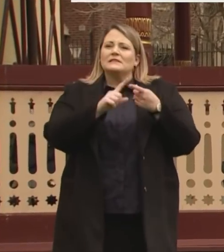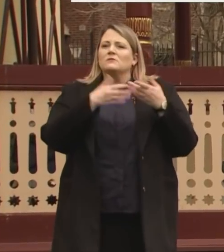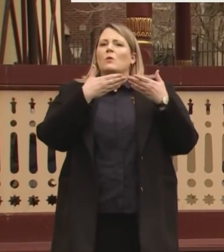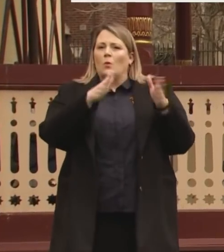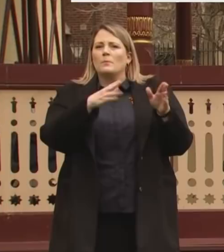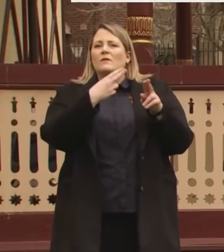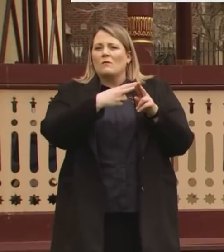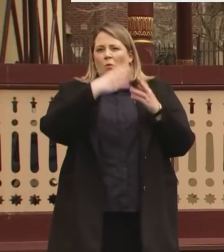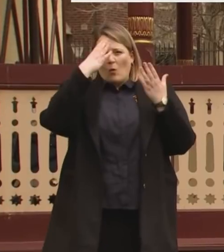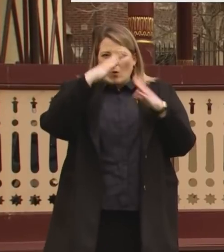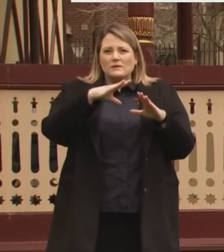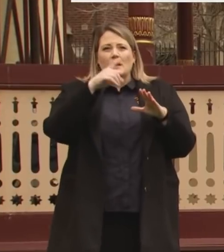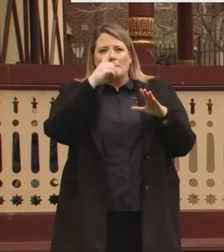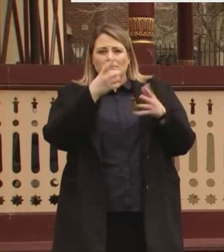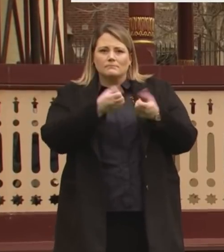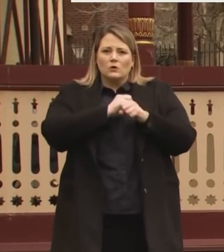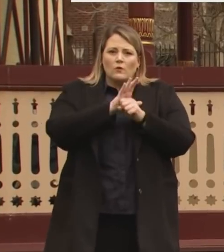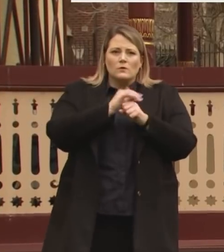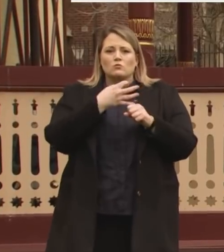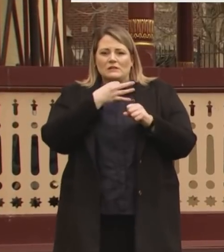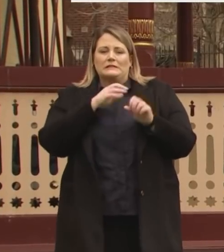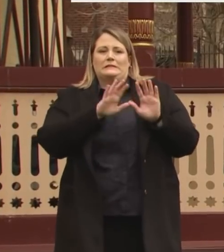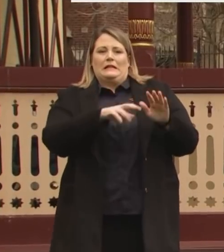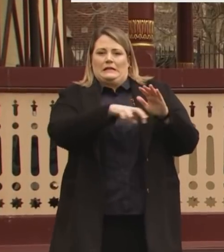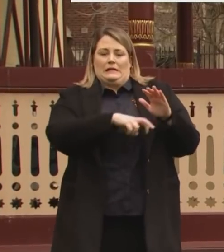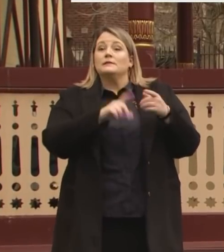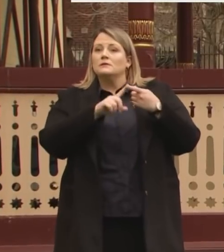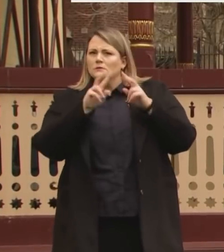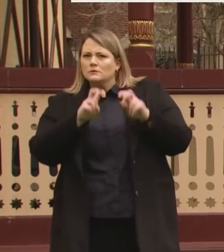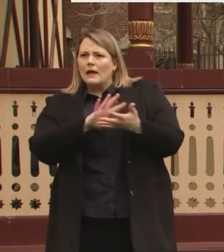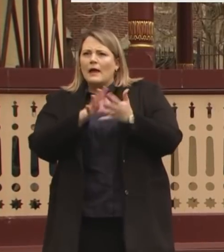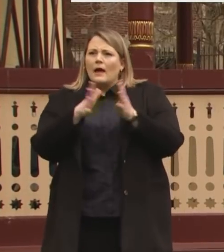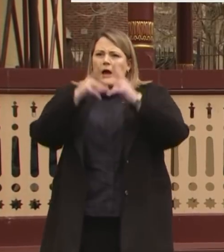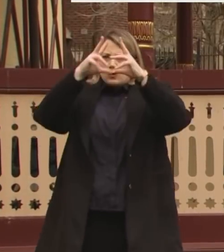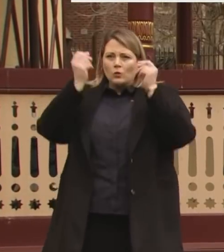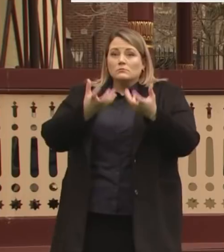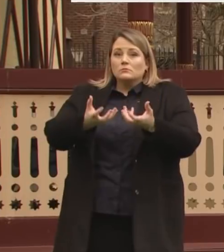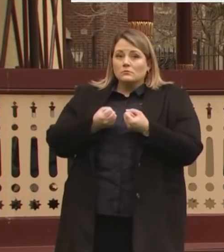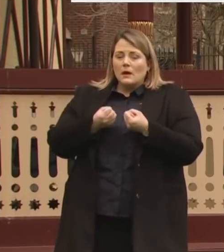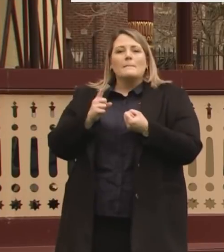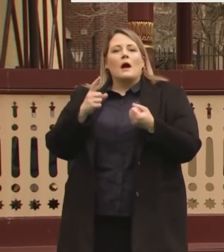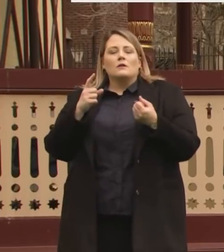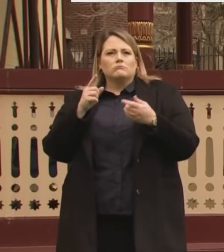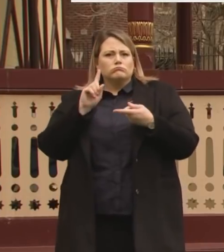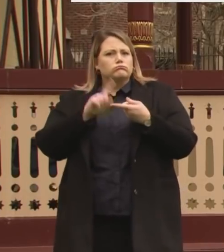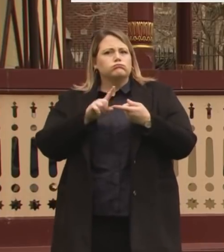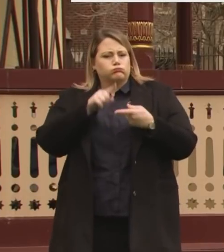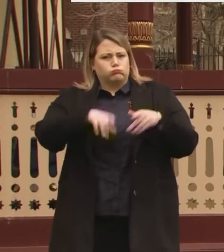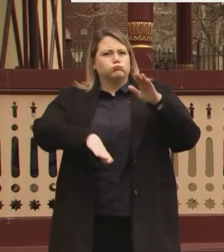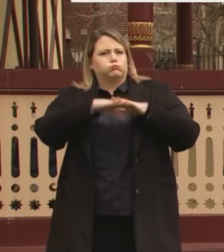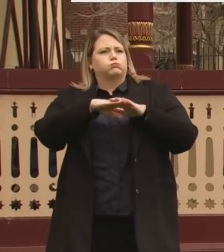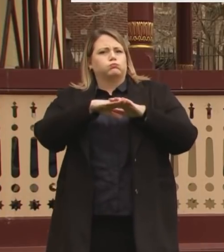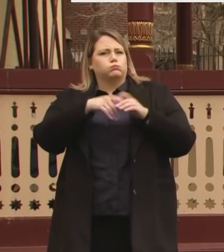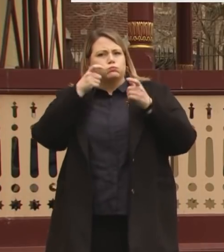that infection was acquired, but no known PPE or protocol breaches. Tier 3 PPE worn by all